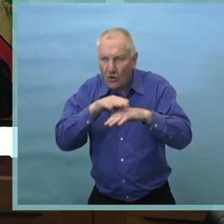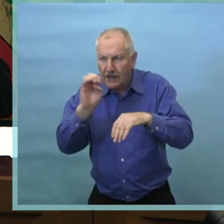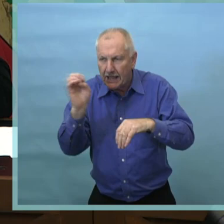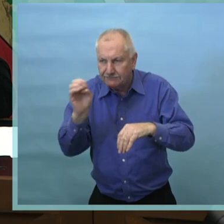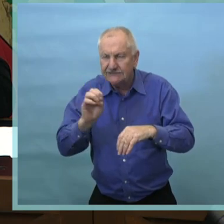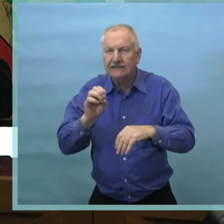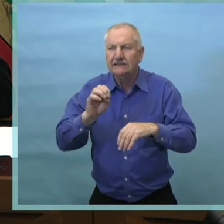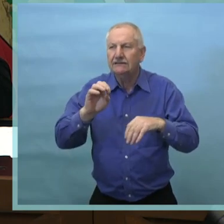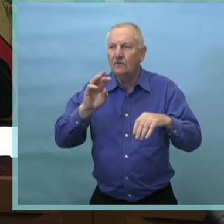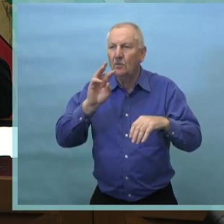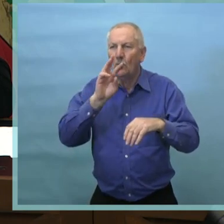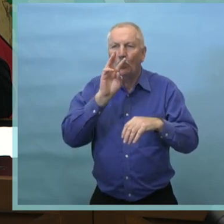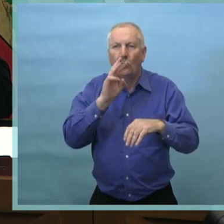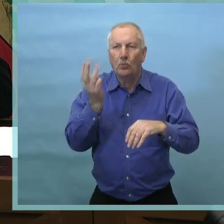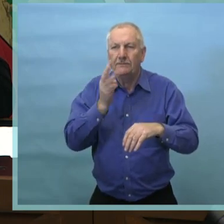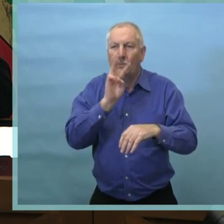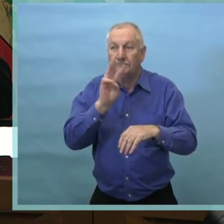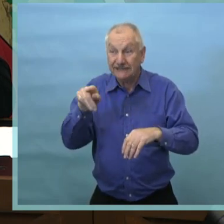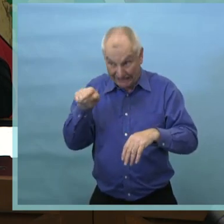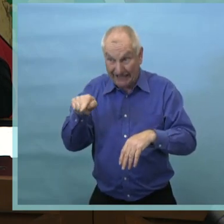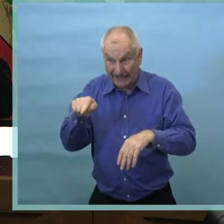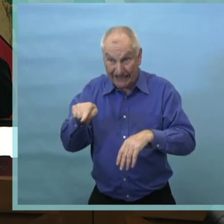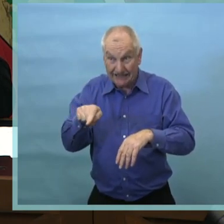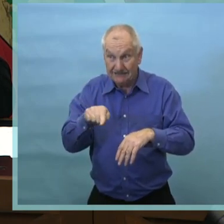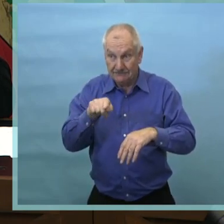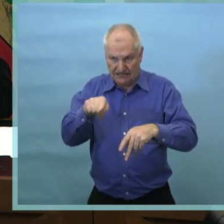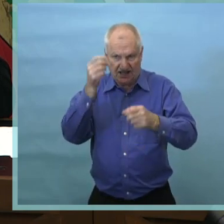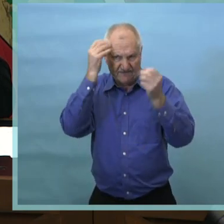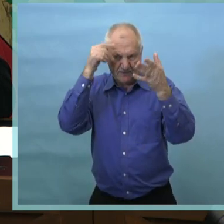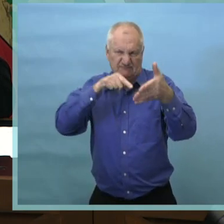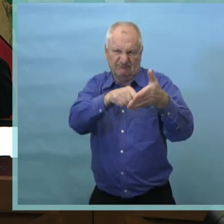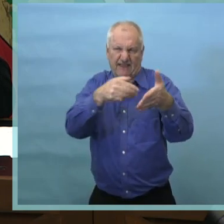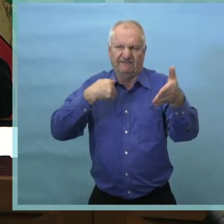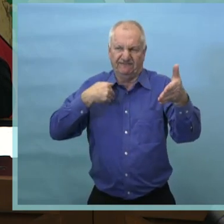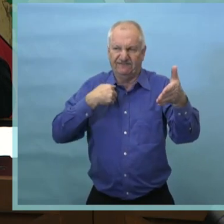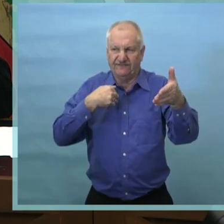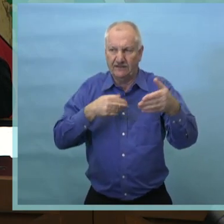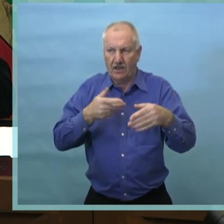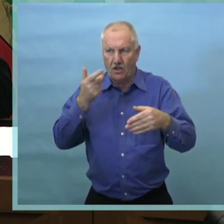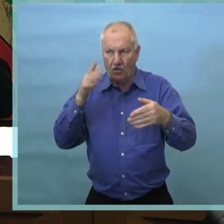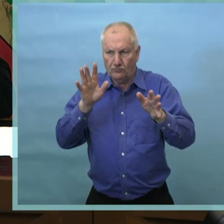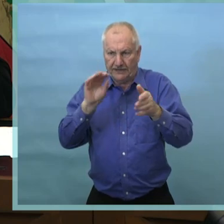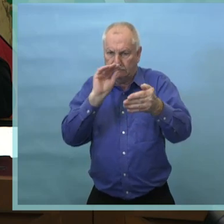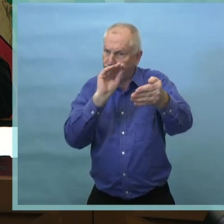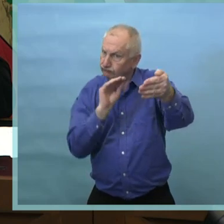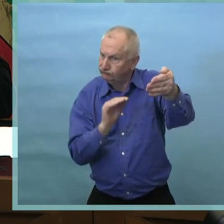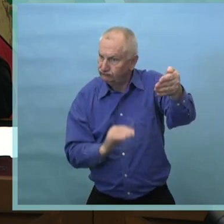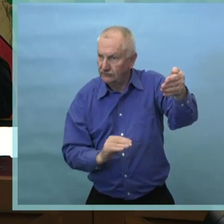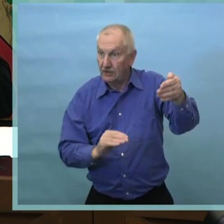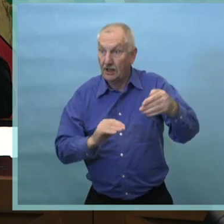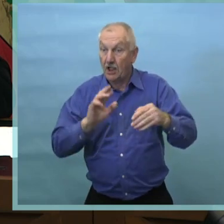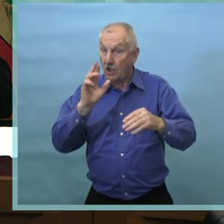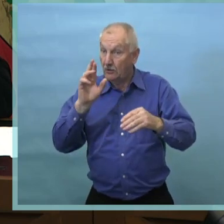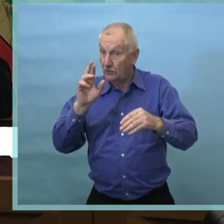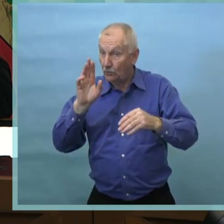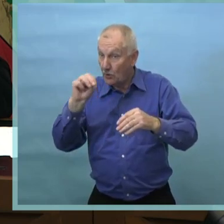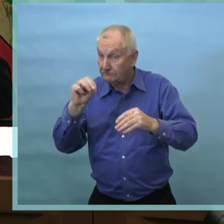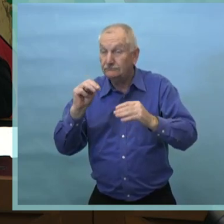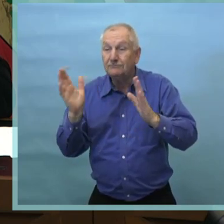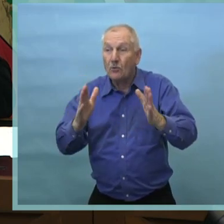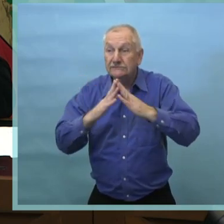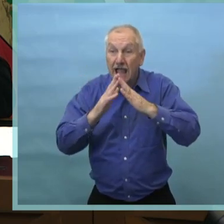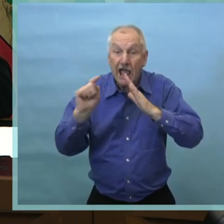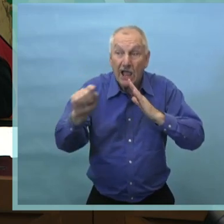up with some very good protocols. I would have to say the rural municipalities, the towns, and the communities along the Red